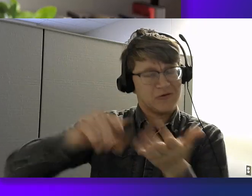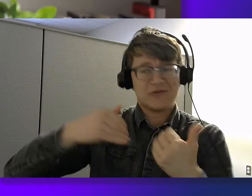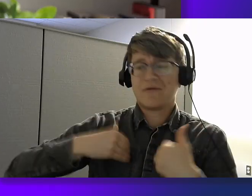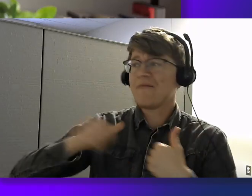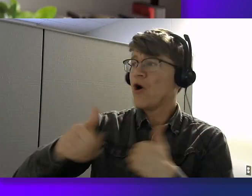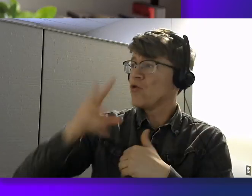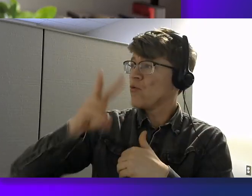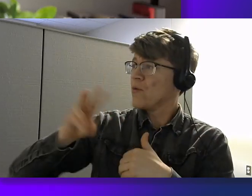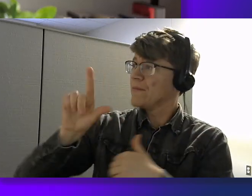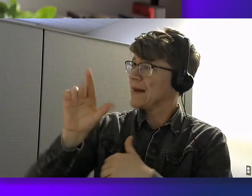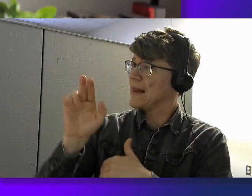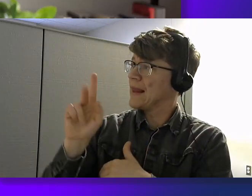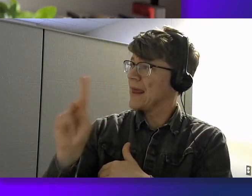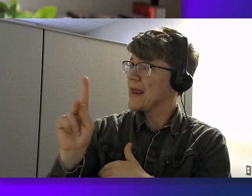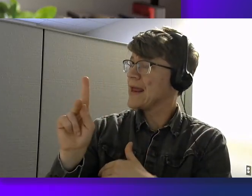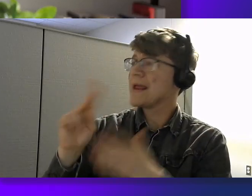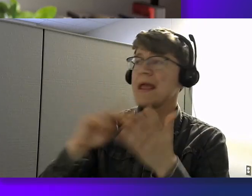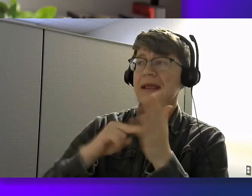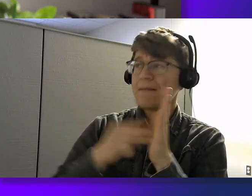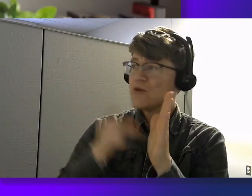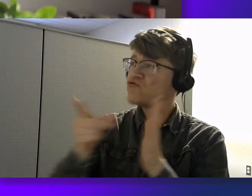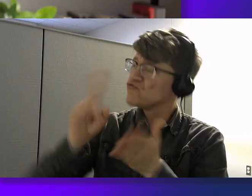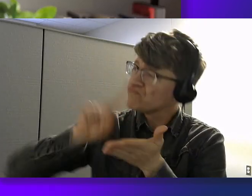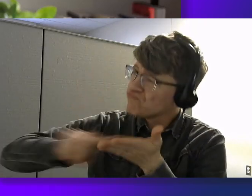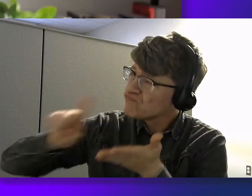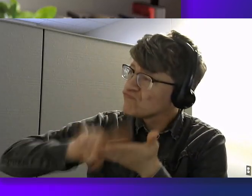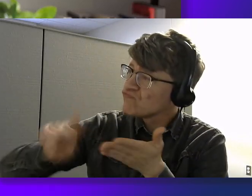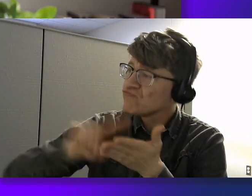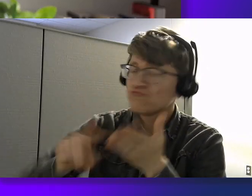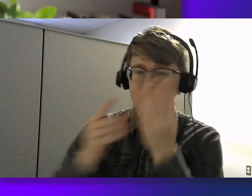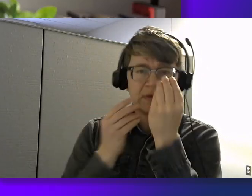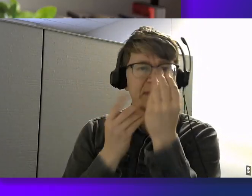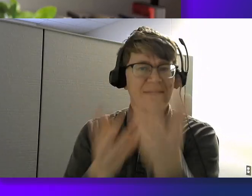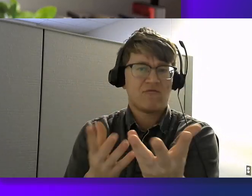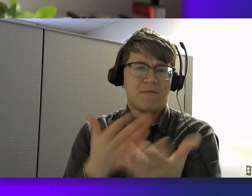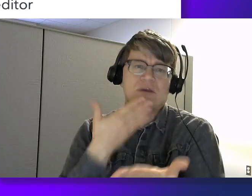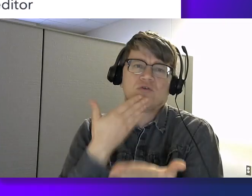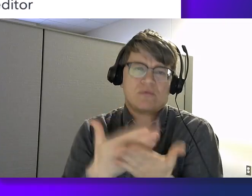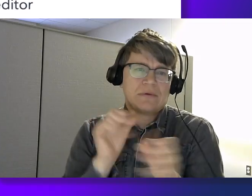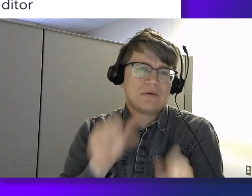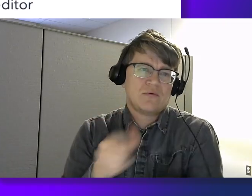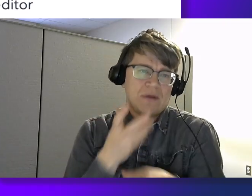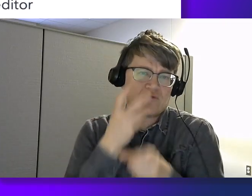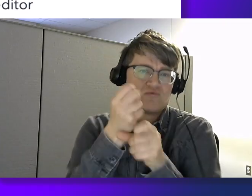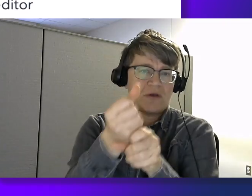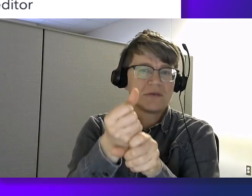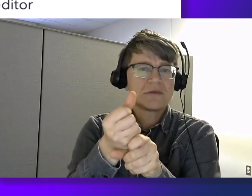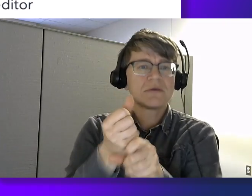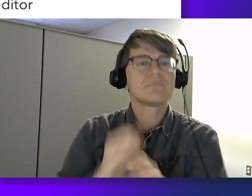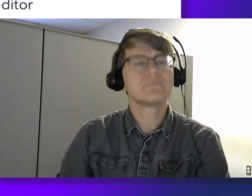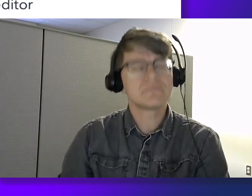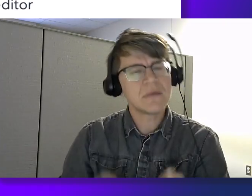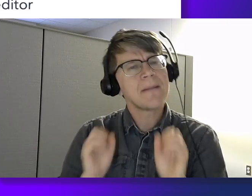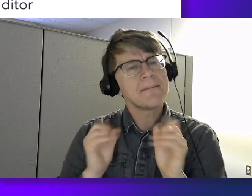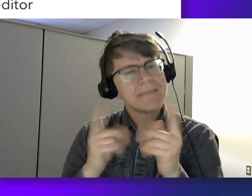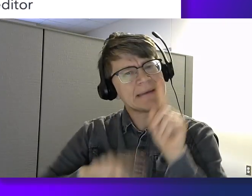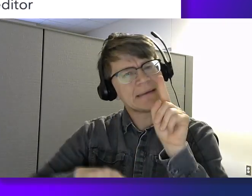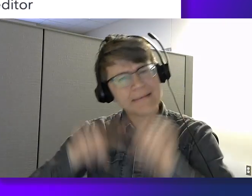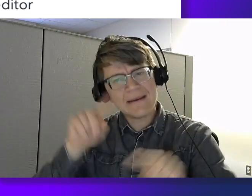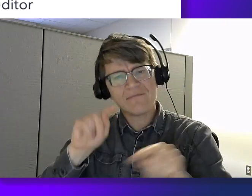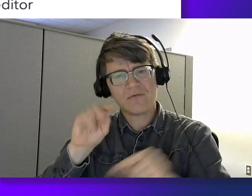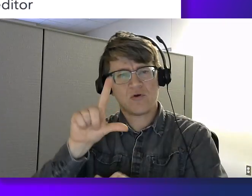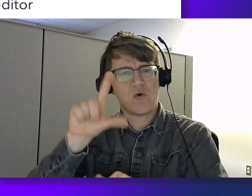readers, and to be informative and trustworthy, you need to link to your sources. There are many tools out on the market to